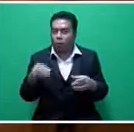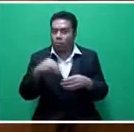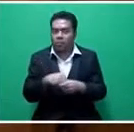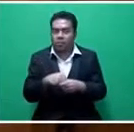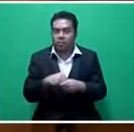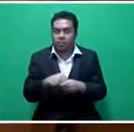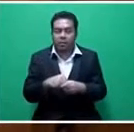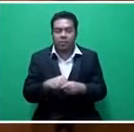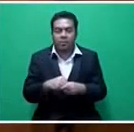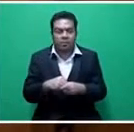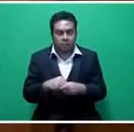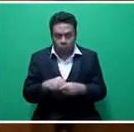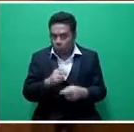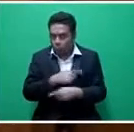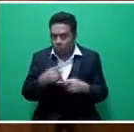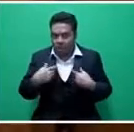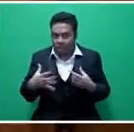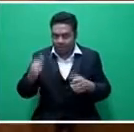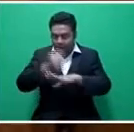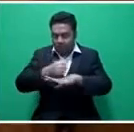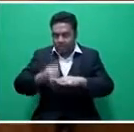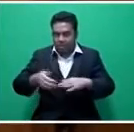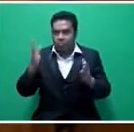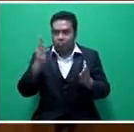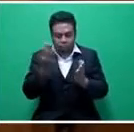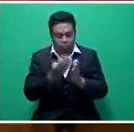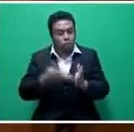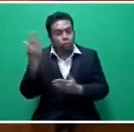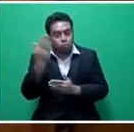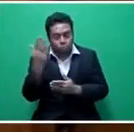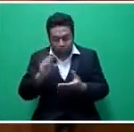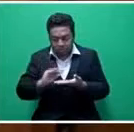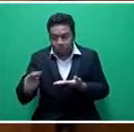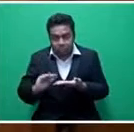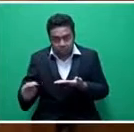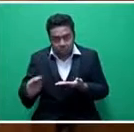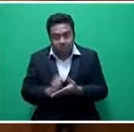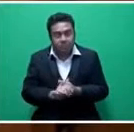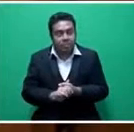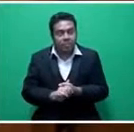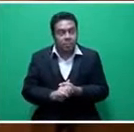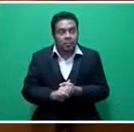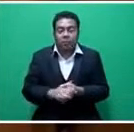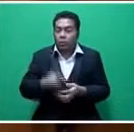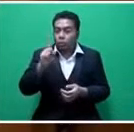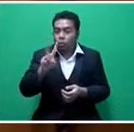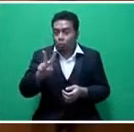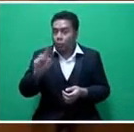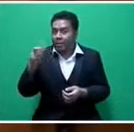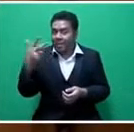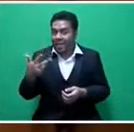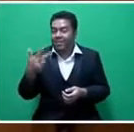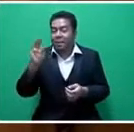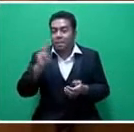boarding expenses. We have government boarding schools, ration grant, that's about $2.8 million to ensure that our children